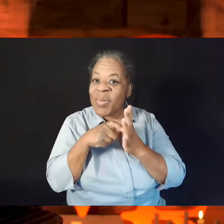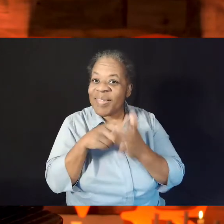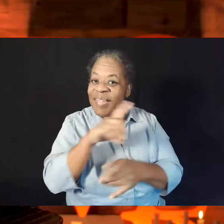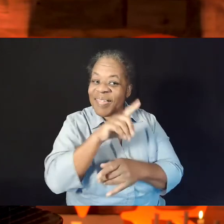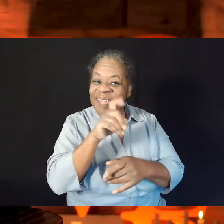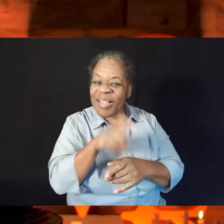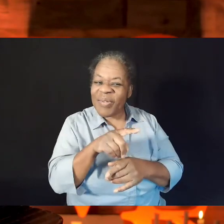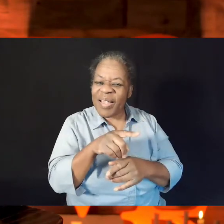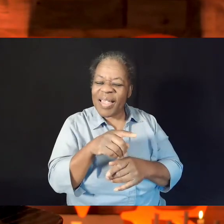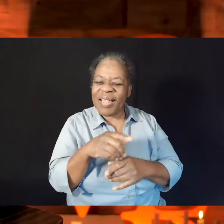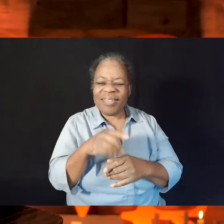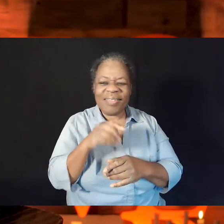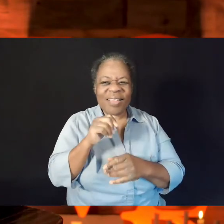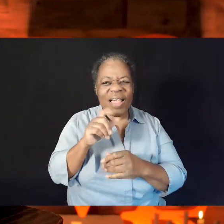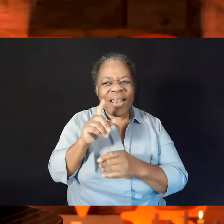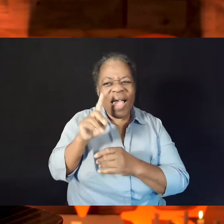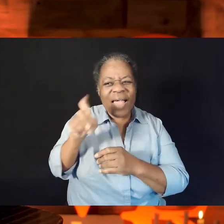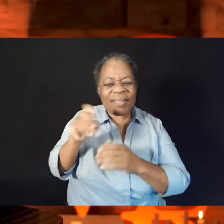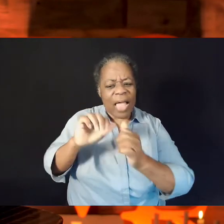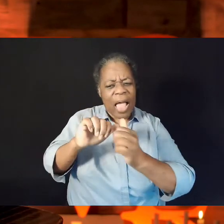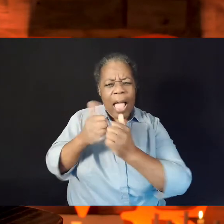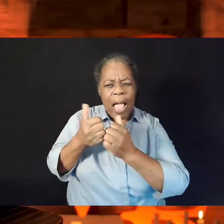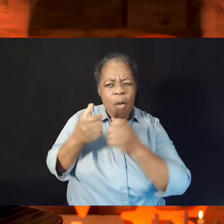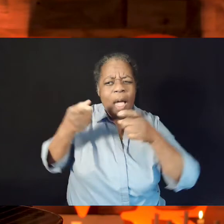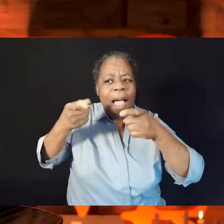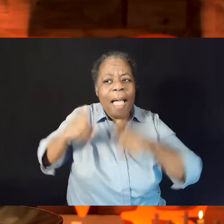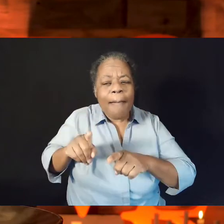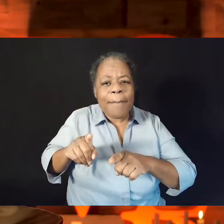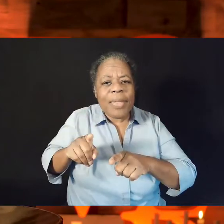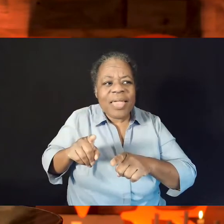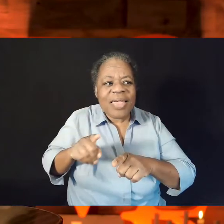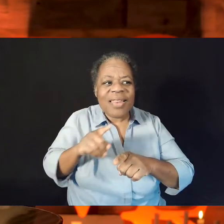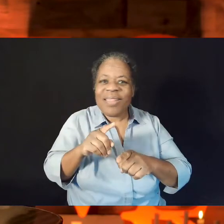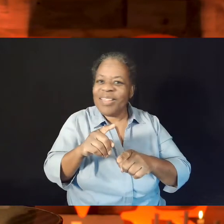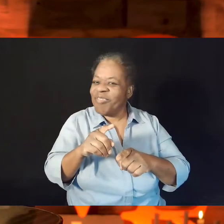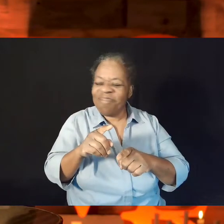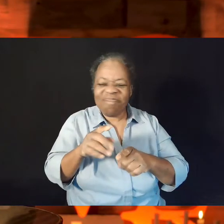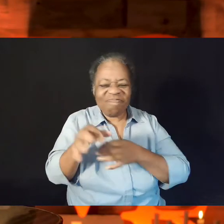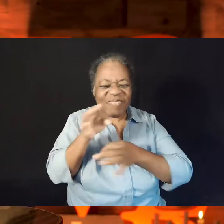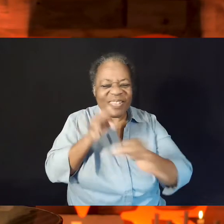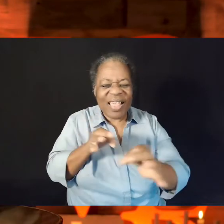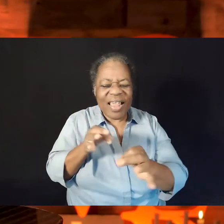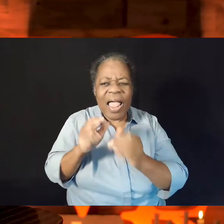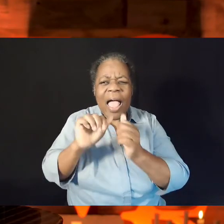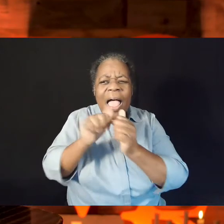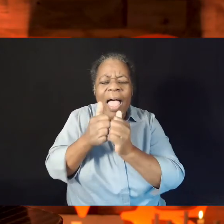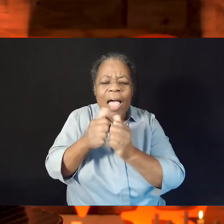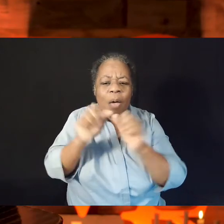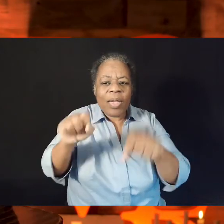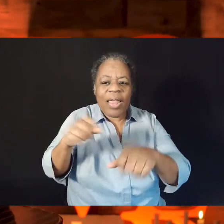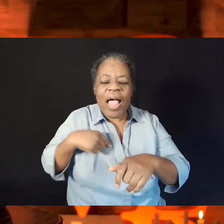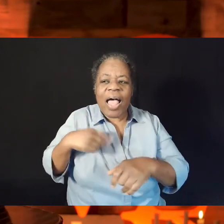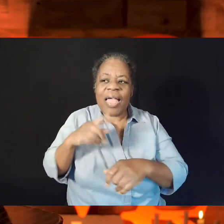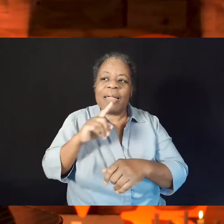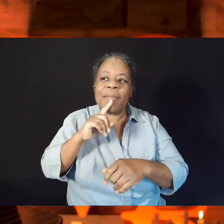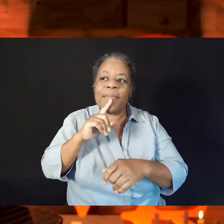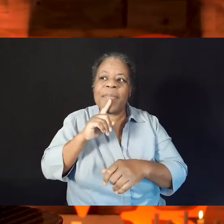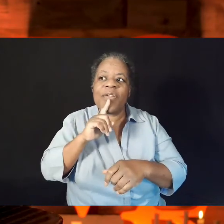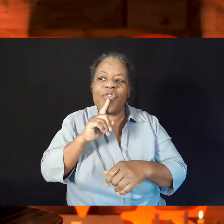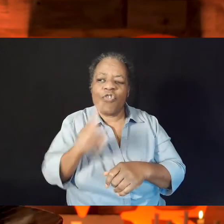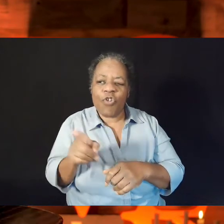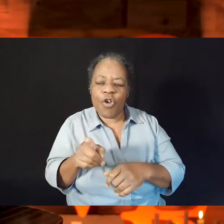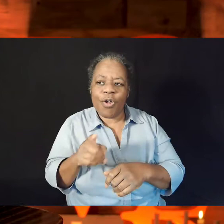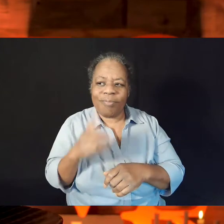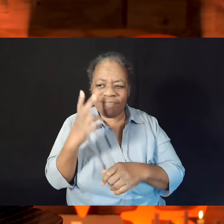ask, "How will this happen?" He asks, "How can I be sure?" He's not just doubting the